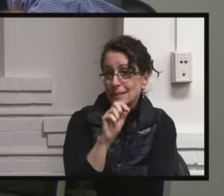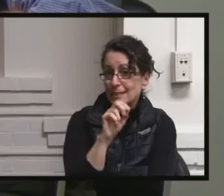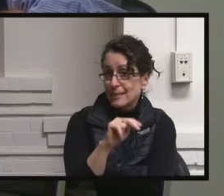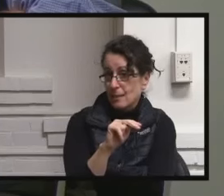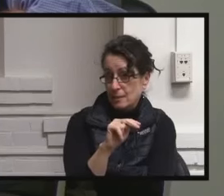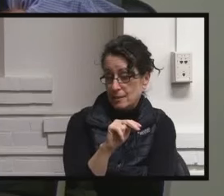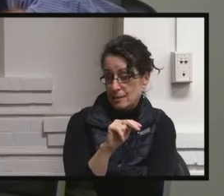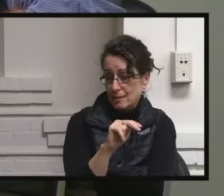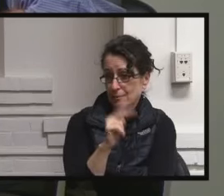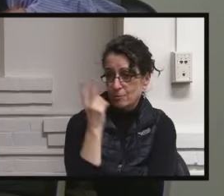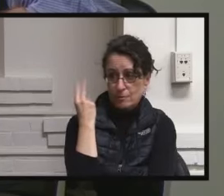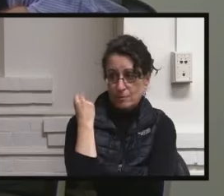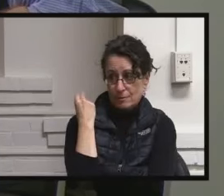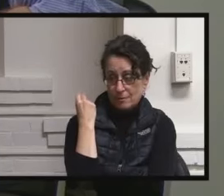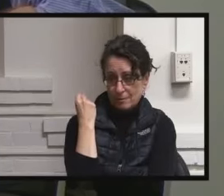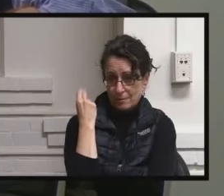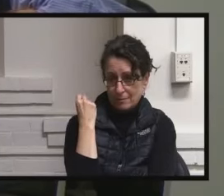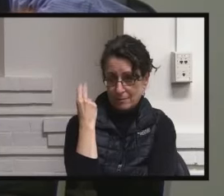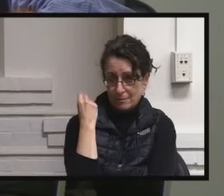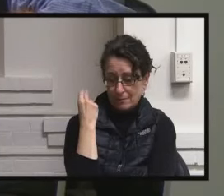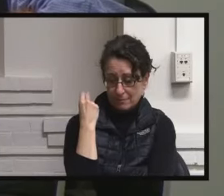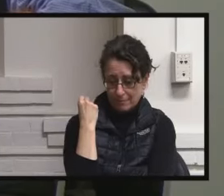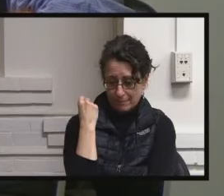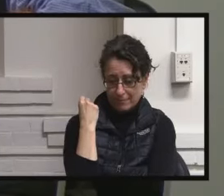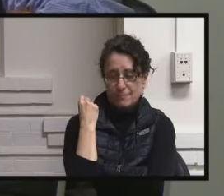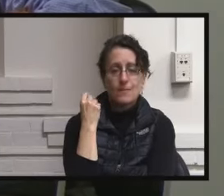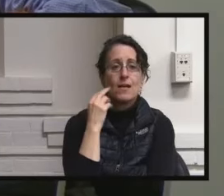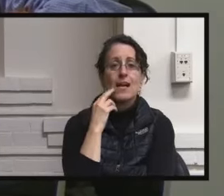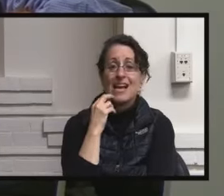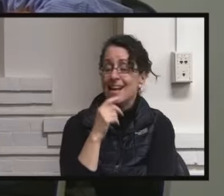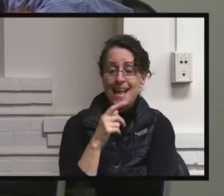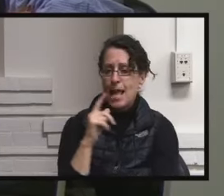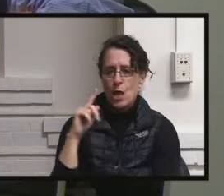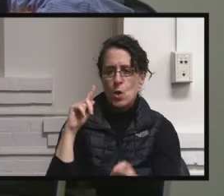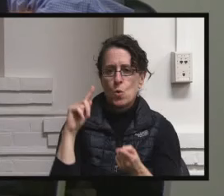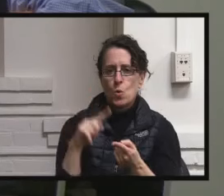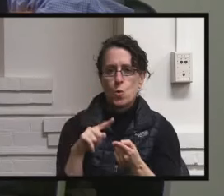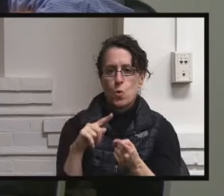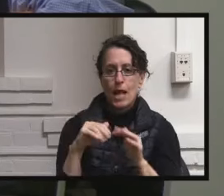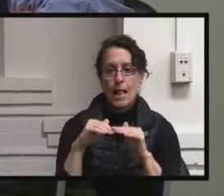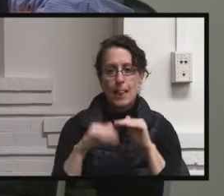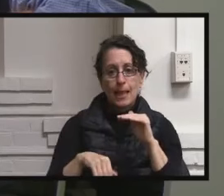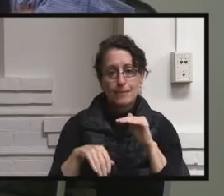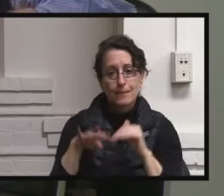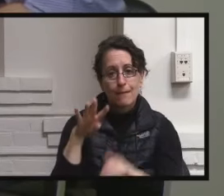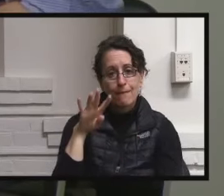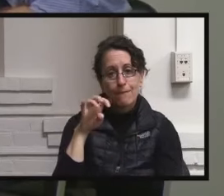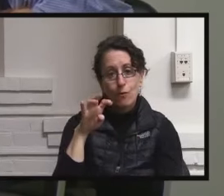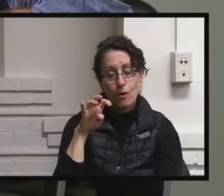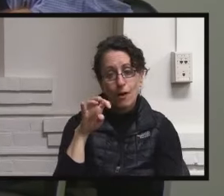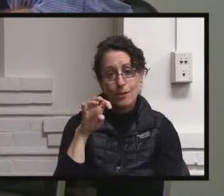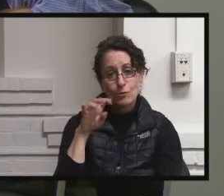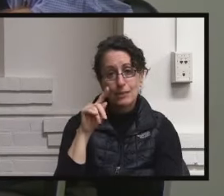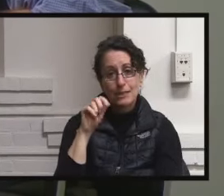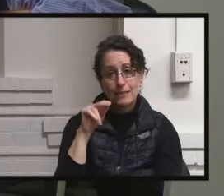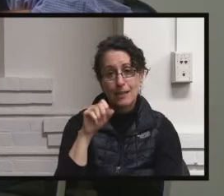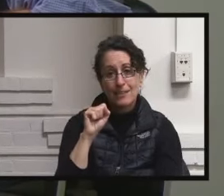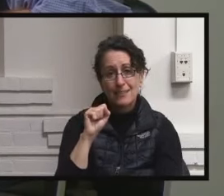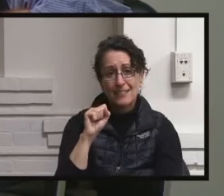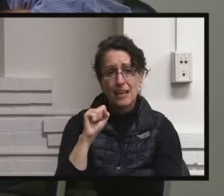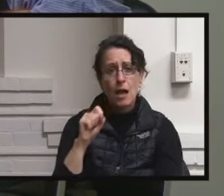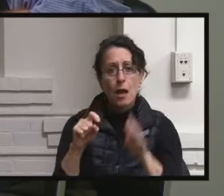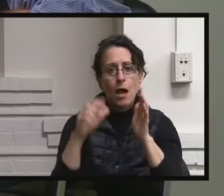in the comparable period of the last couple of years, is now down to less than 400, some 387